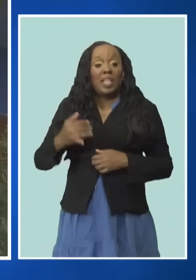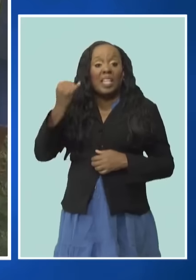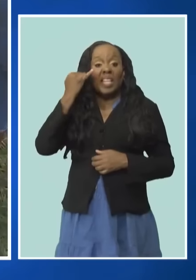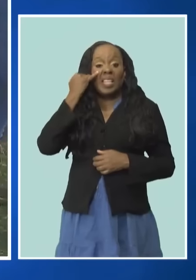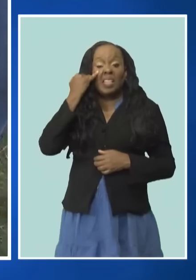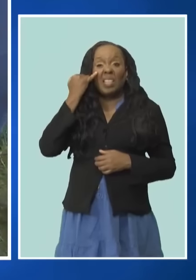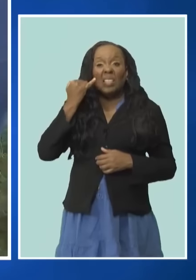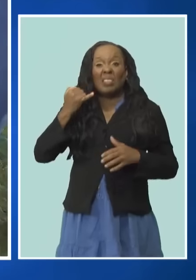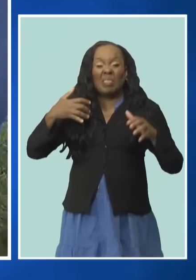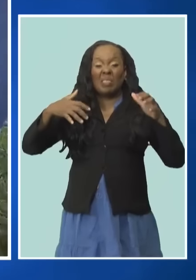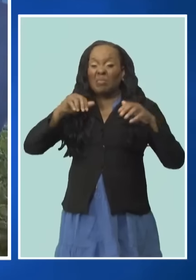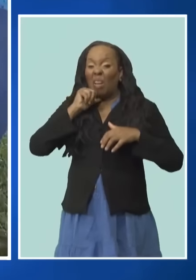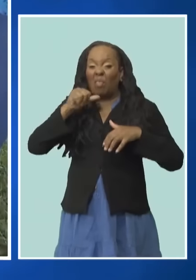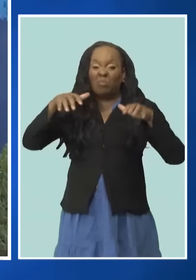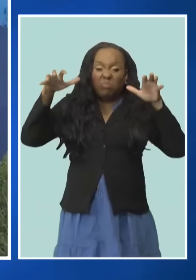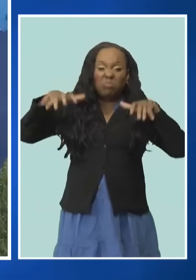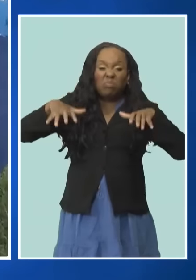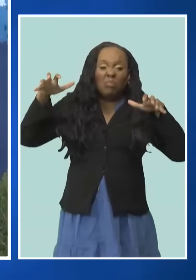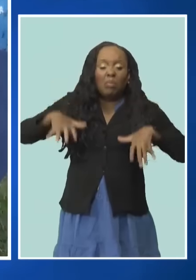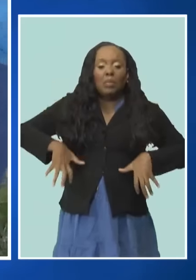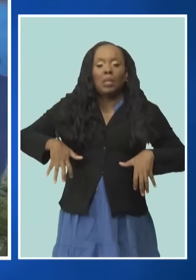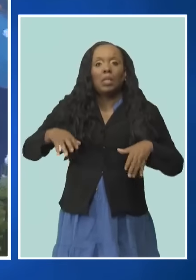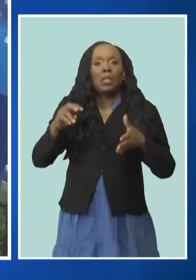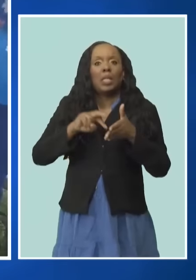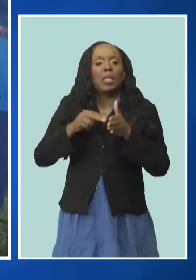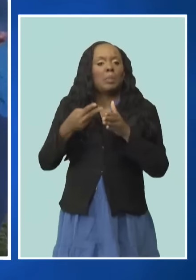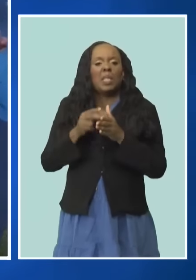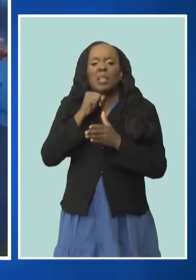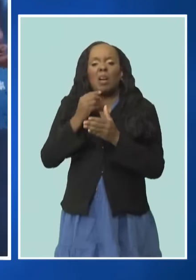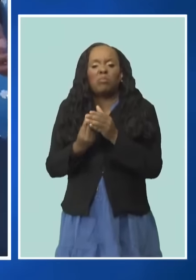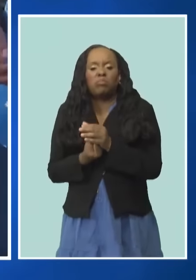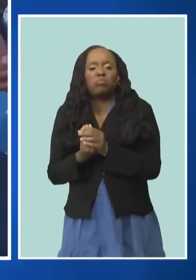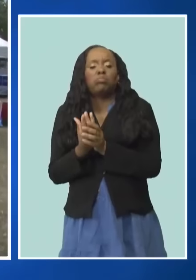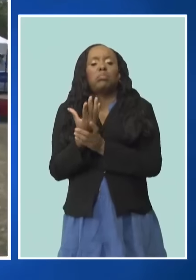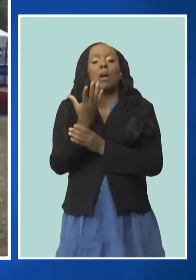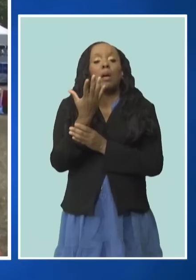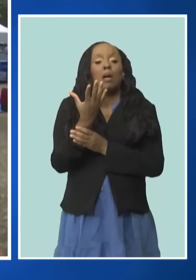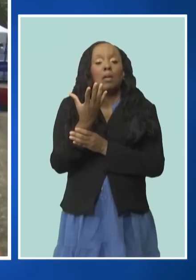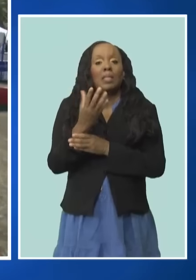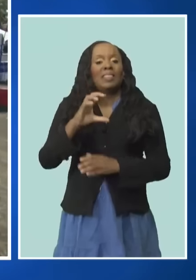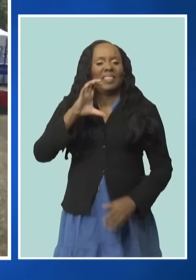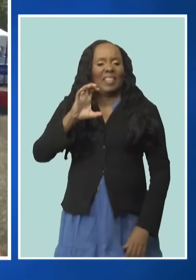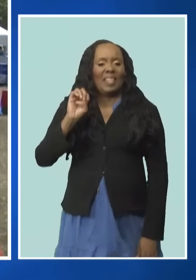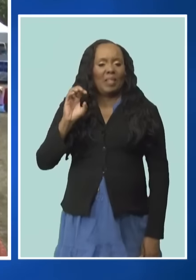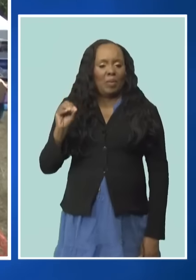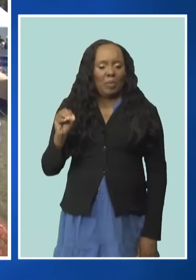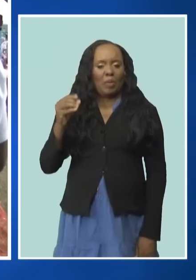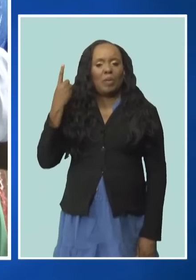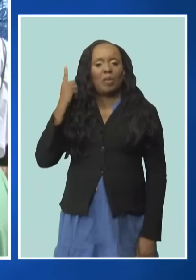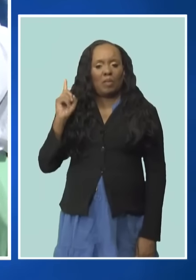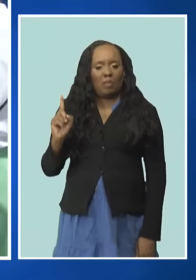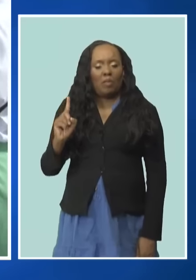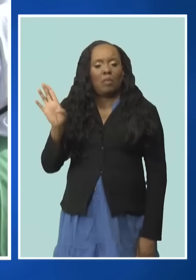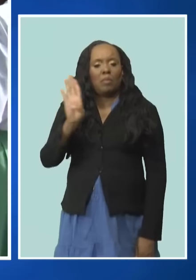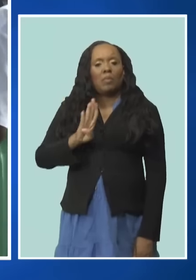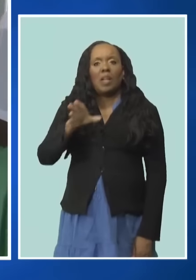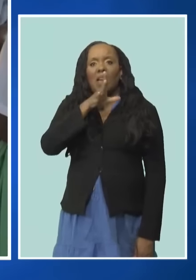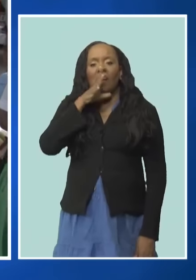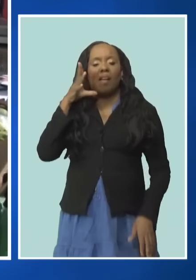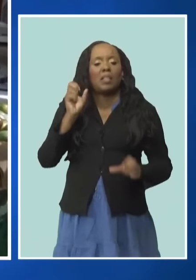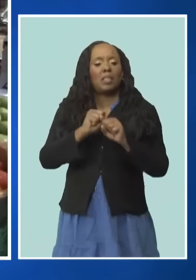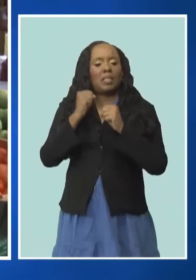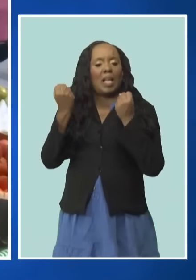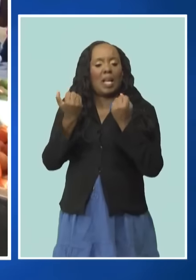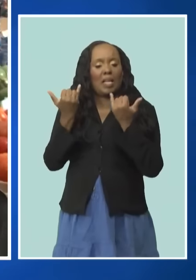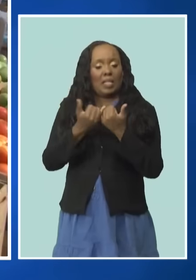has impacted the amount of produce across the island. Mr. Paul says although there has been some rainfall over the past few months, the levels